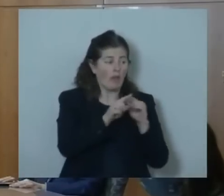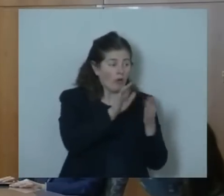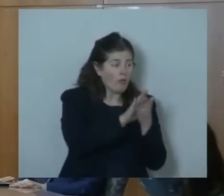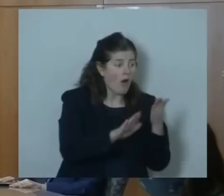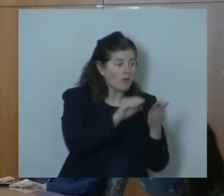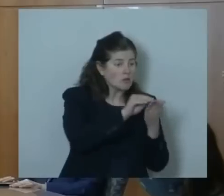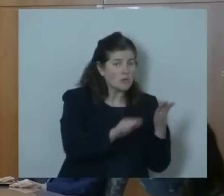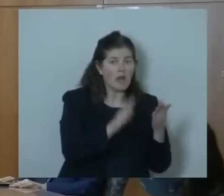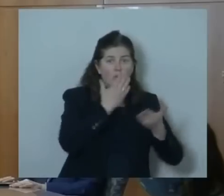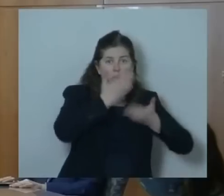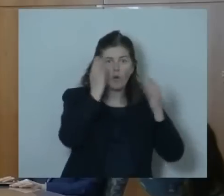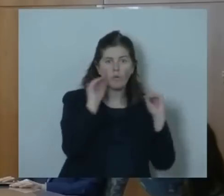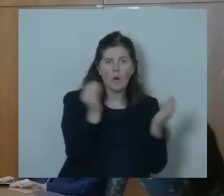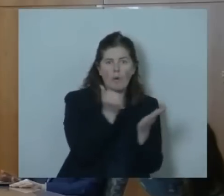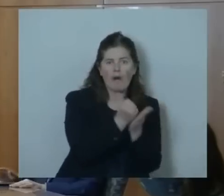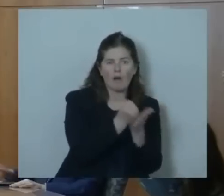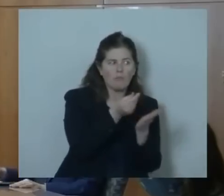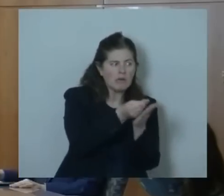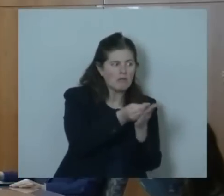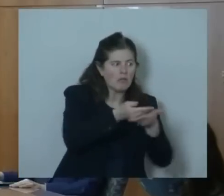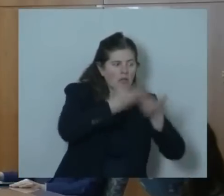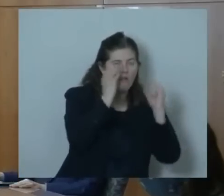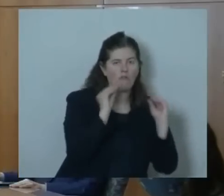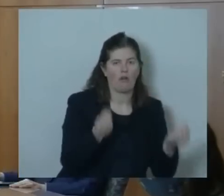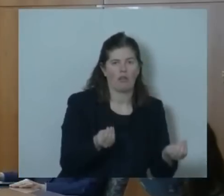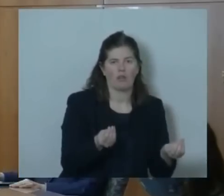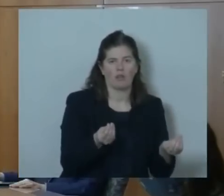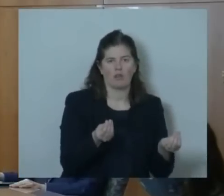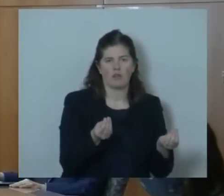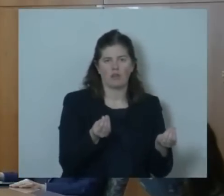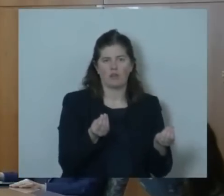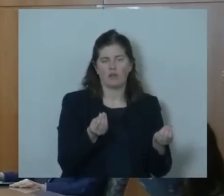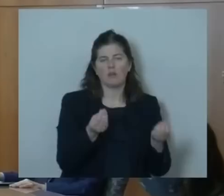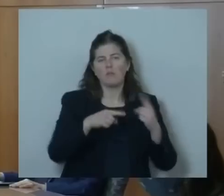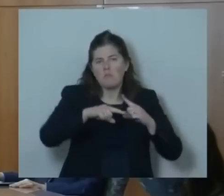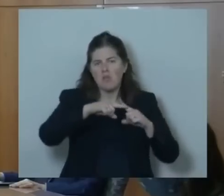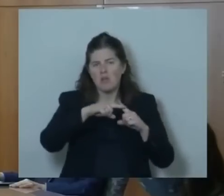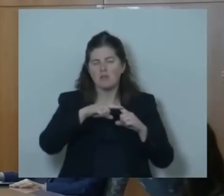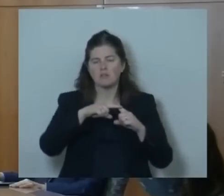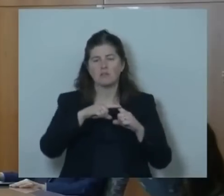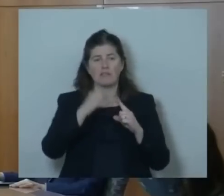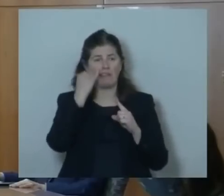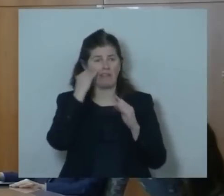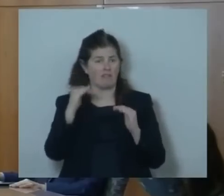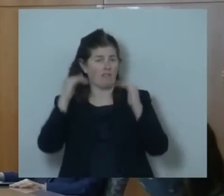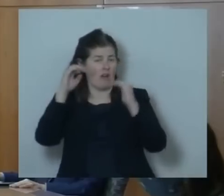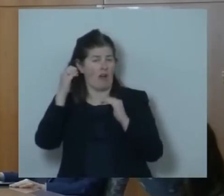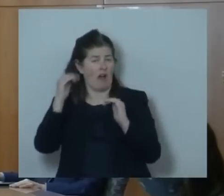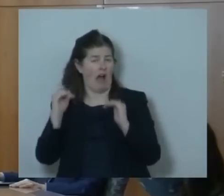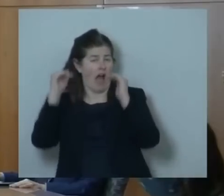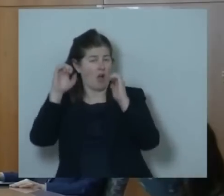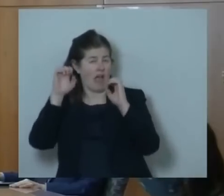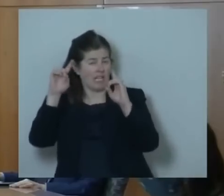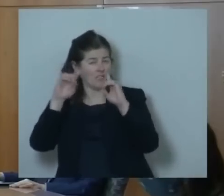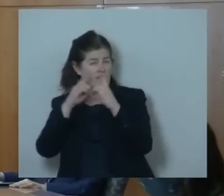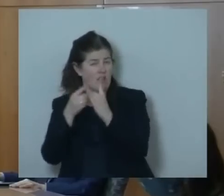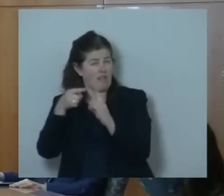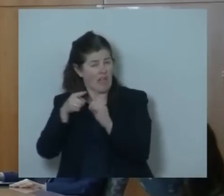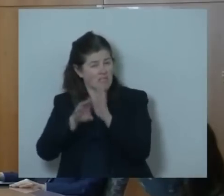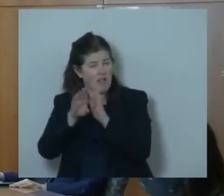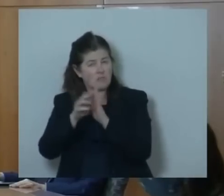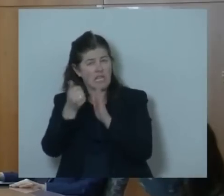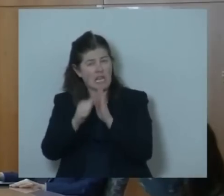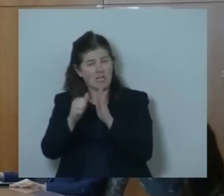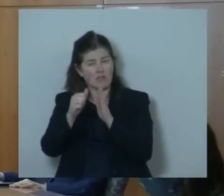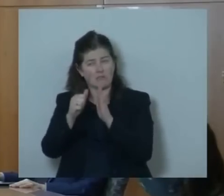with any help? And also, has the Higher Education Division developed any rebuttal